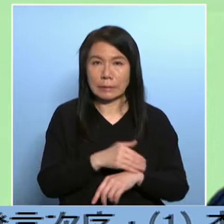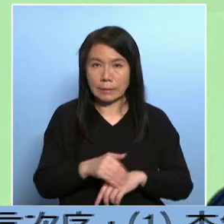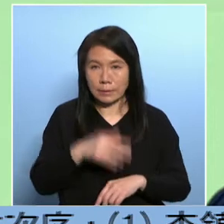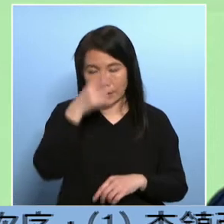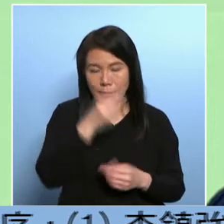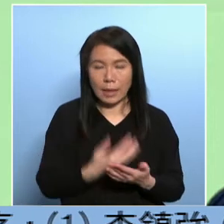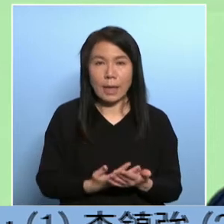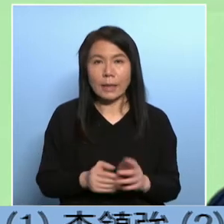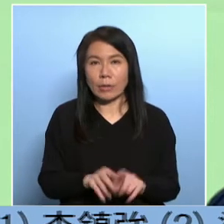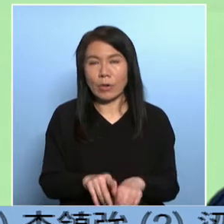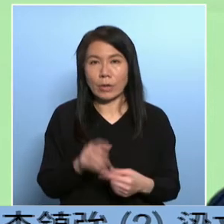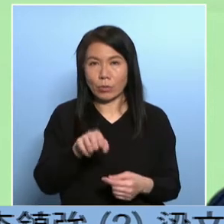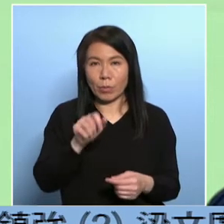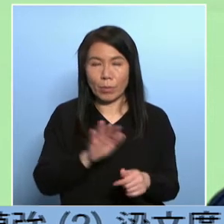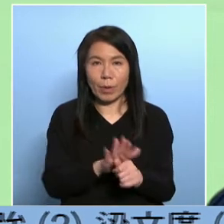has